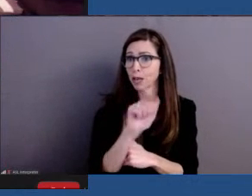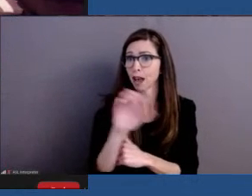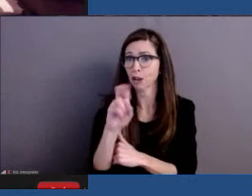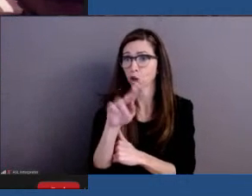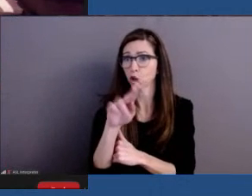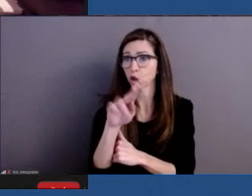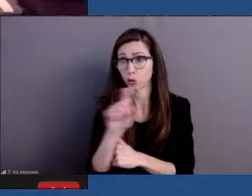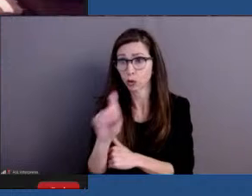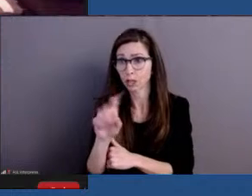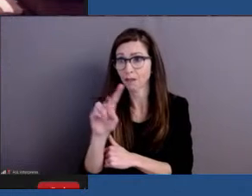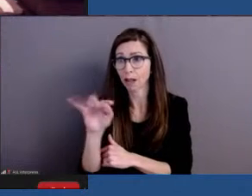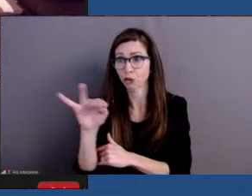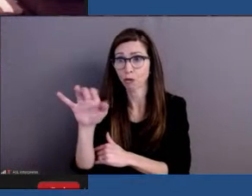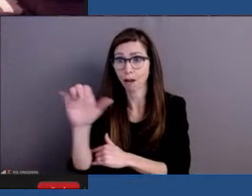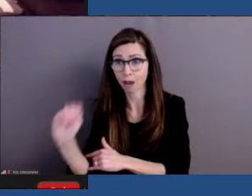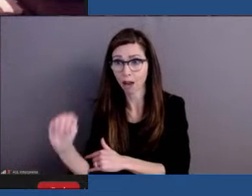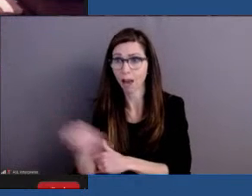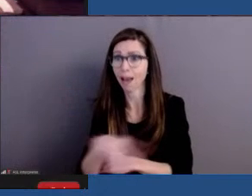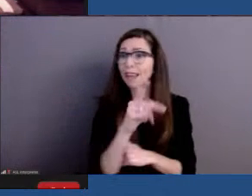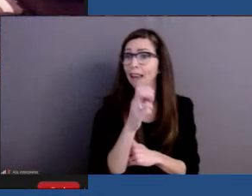Kathleen Forestell,